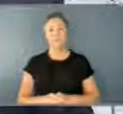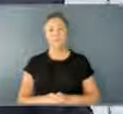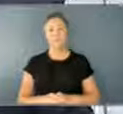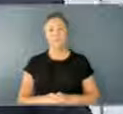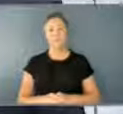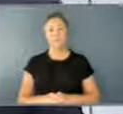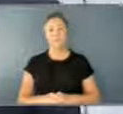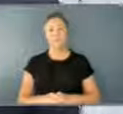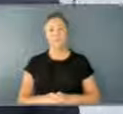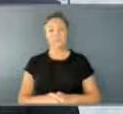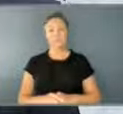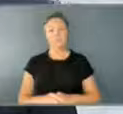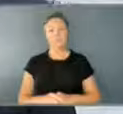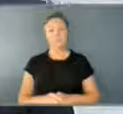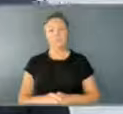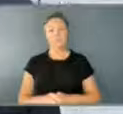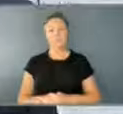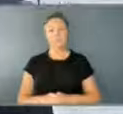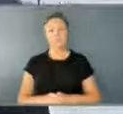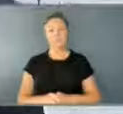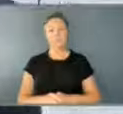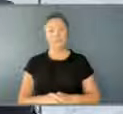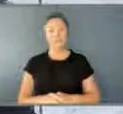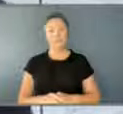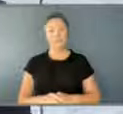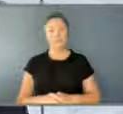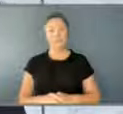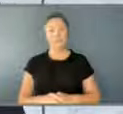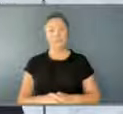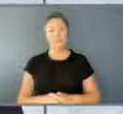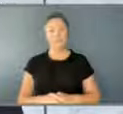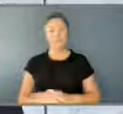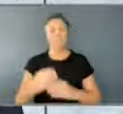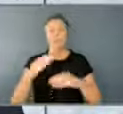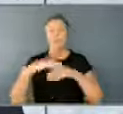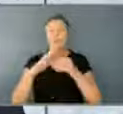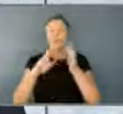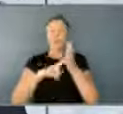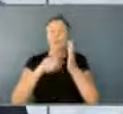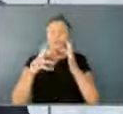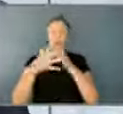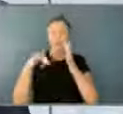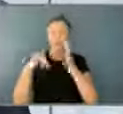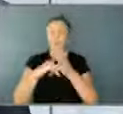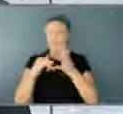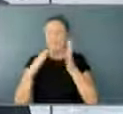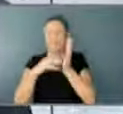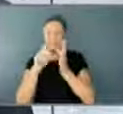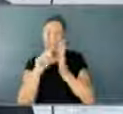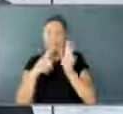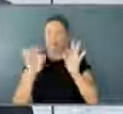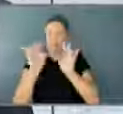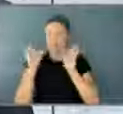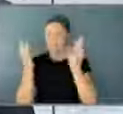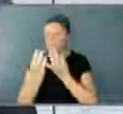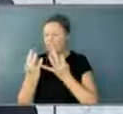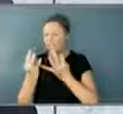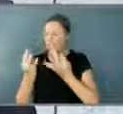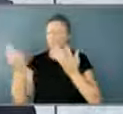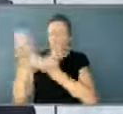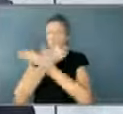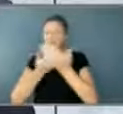various news media organisations in Australia, and that is the best way to enable that matter to be settled. And we discussed some of